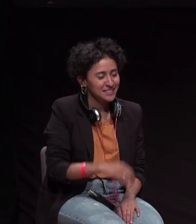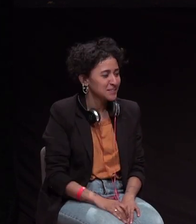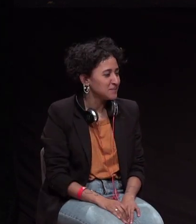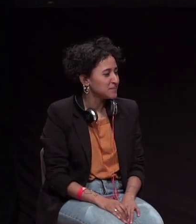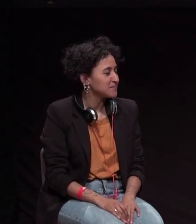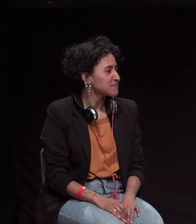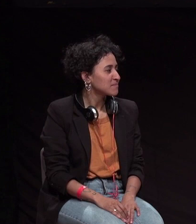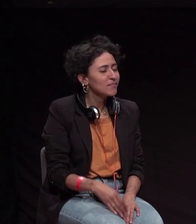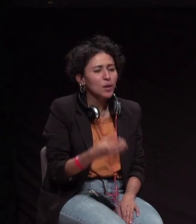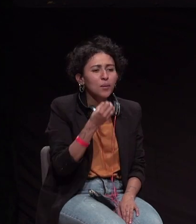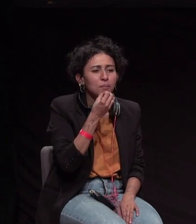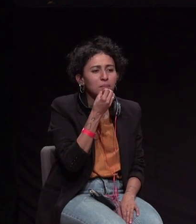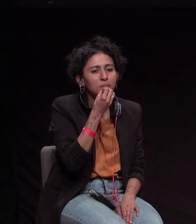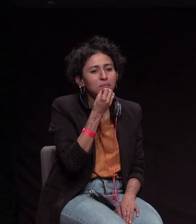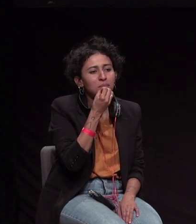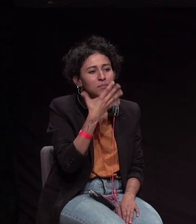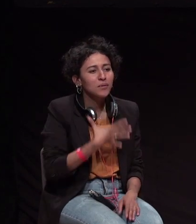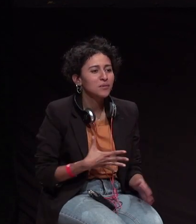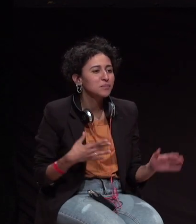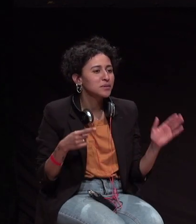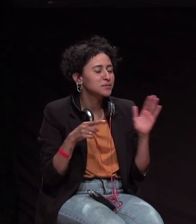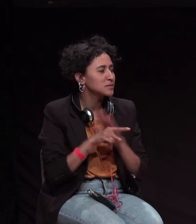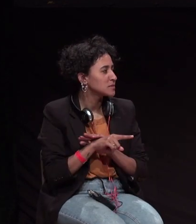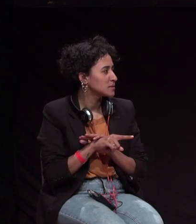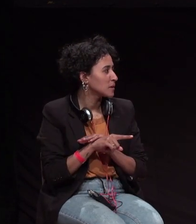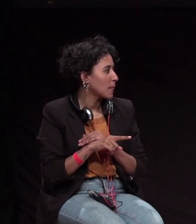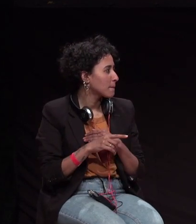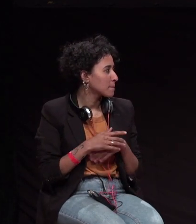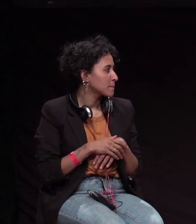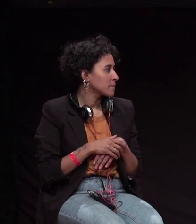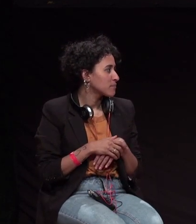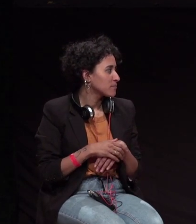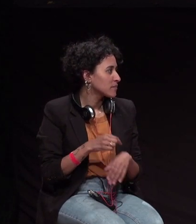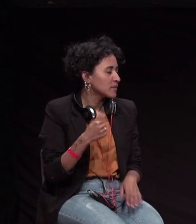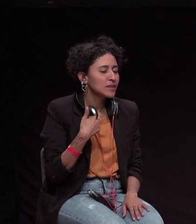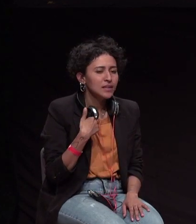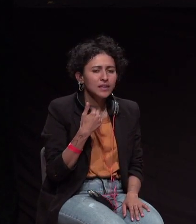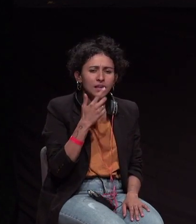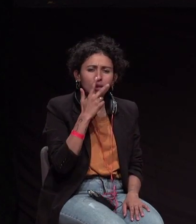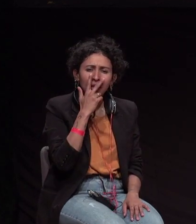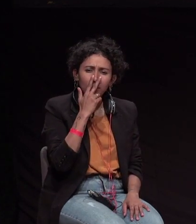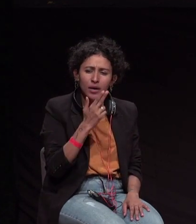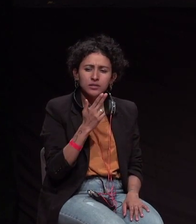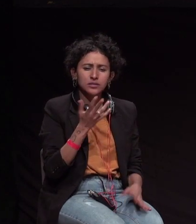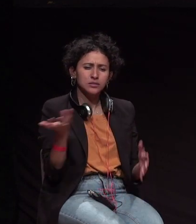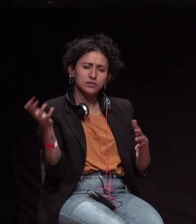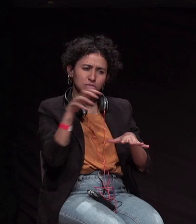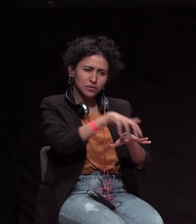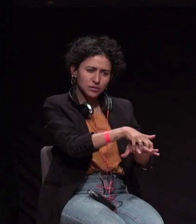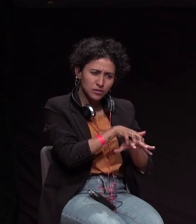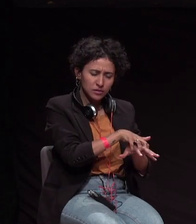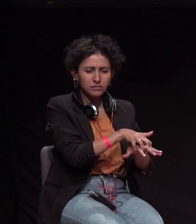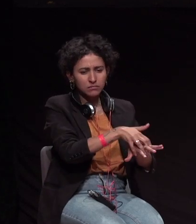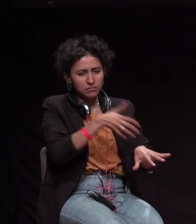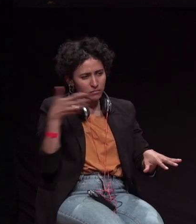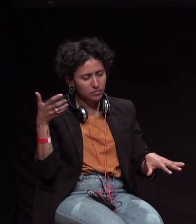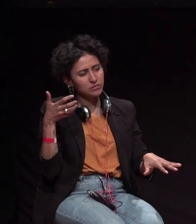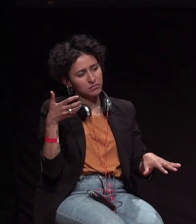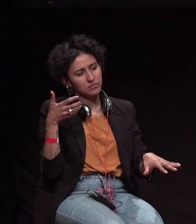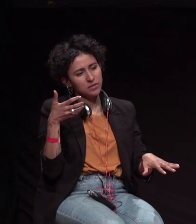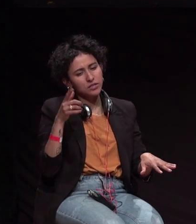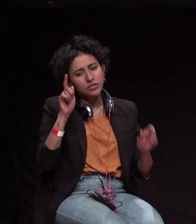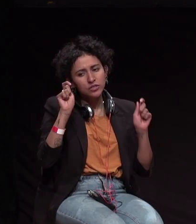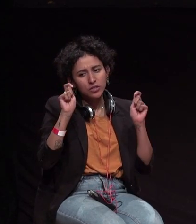Okay, that's a really good question. So I should have probably stated, Decolonize This Place was founded and facilitated by, and is facilitated